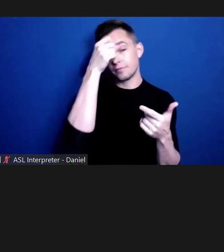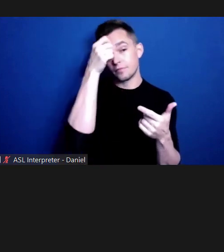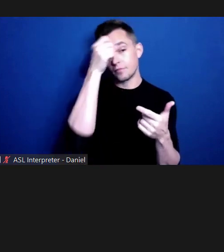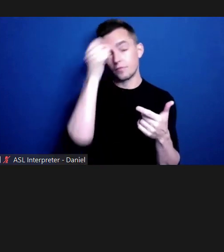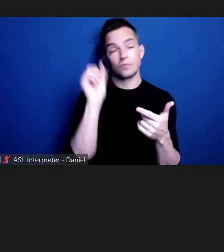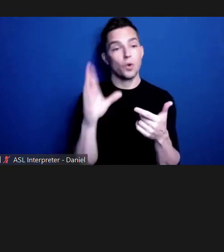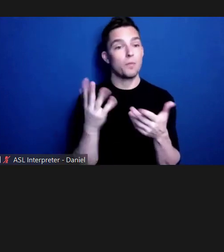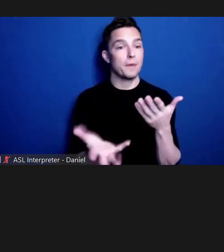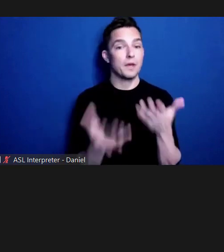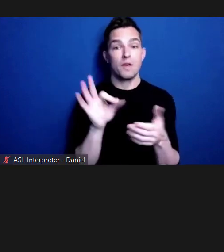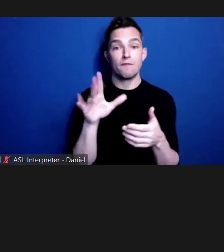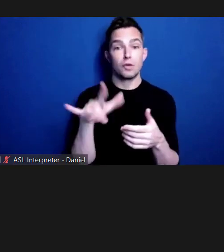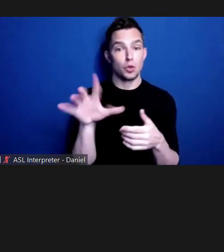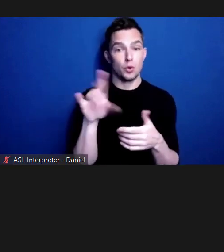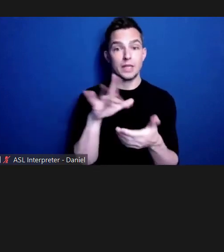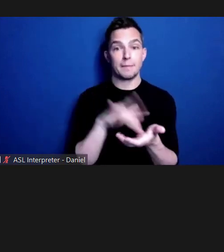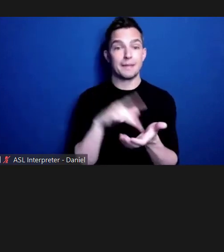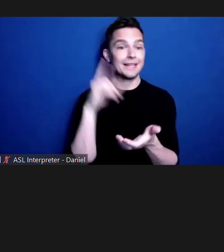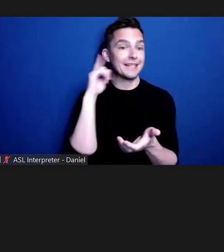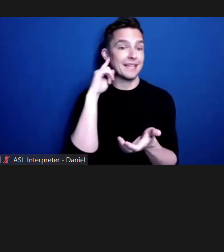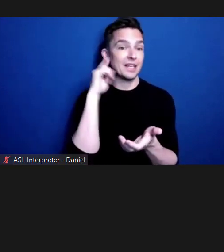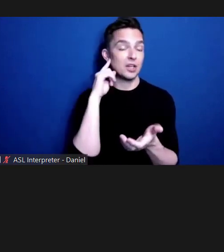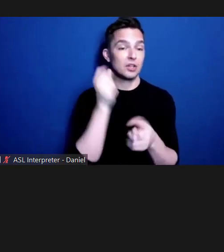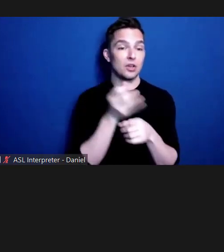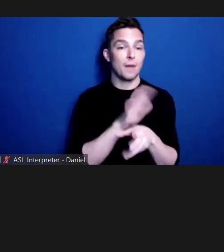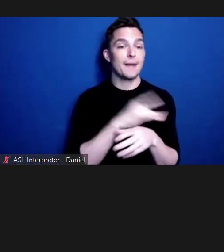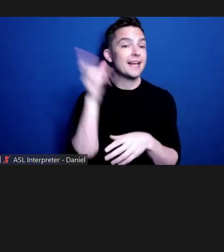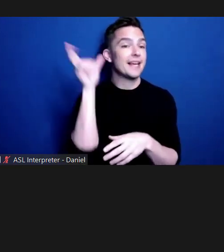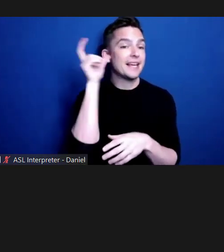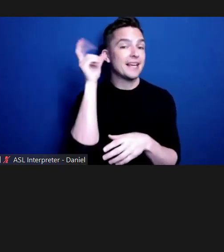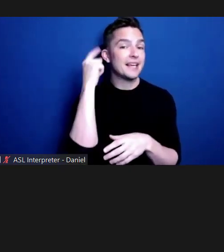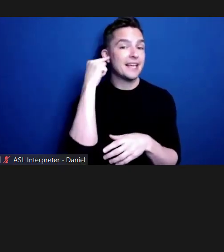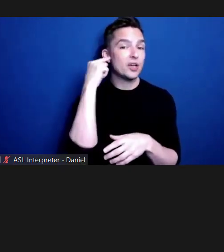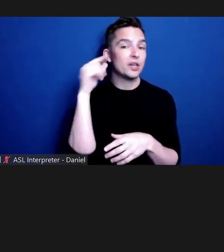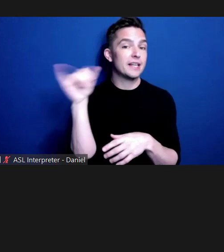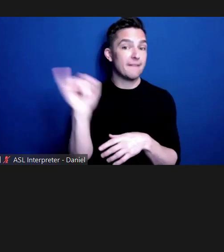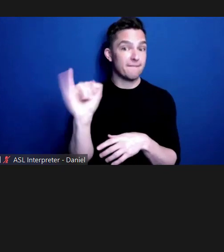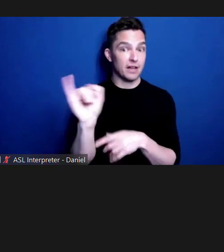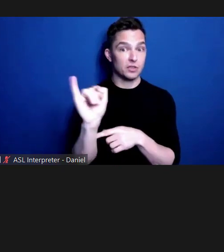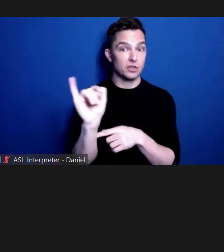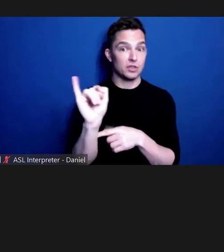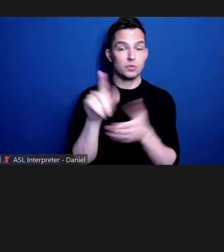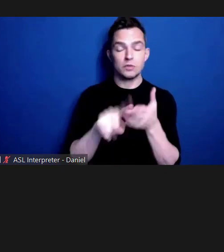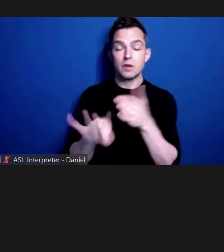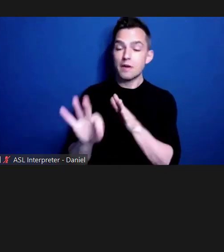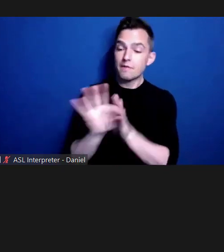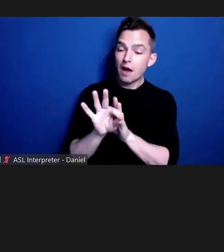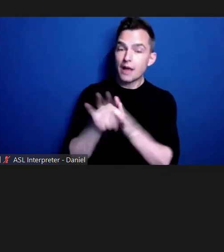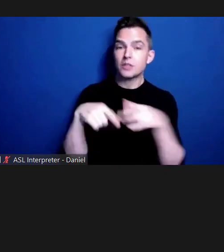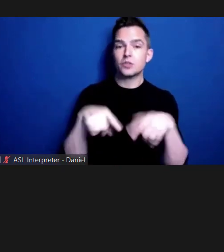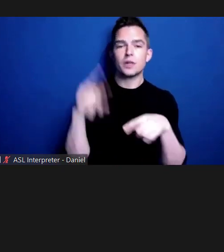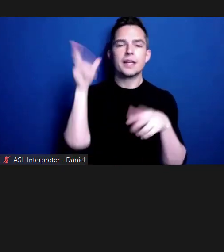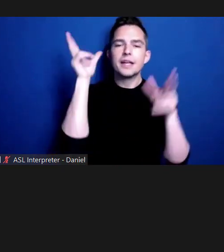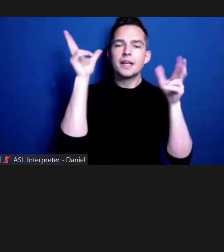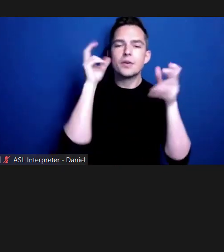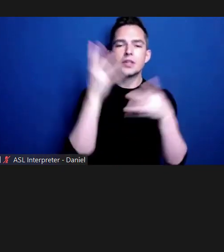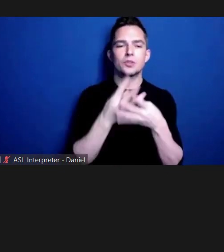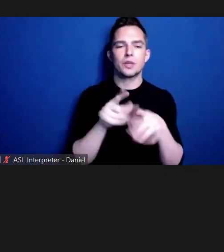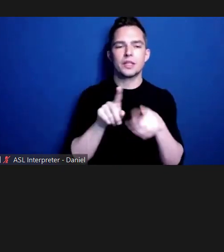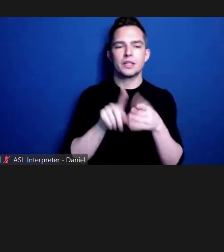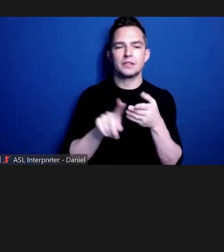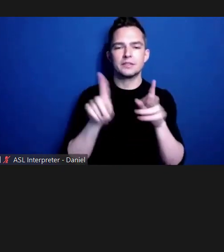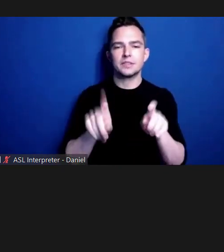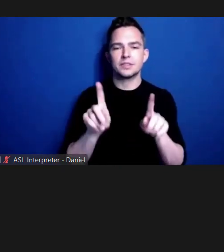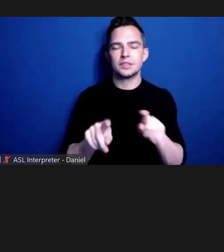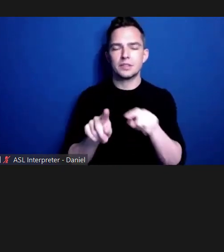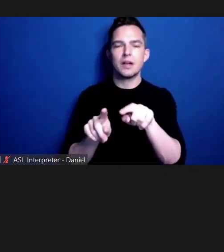or there can be fluid in the middle ear caused by ear infections that we may discover and get addressed during a hearing screening process. But